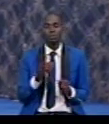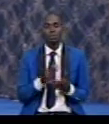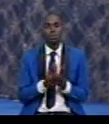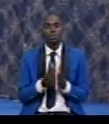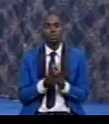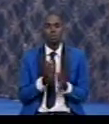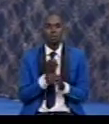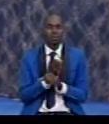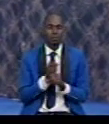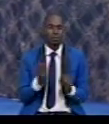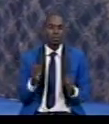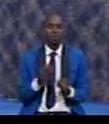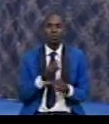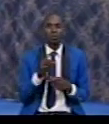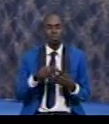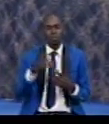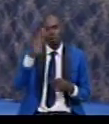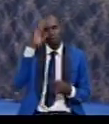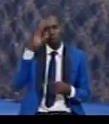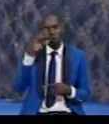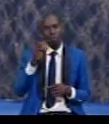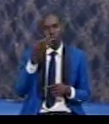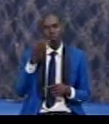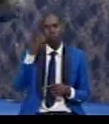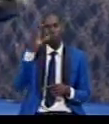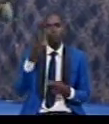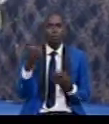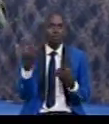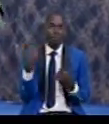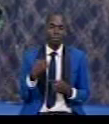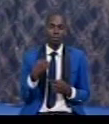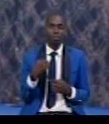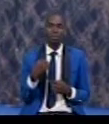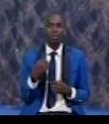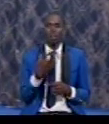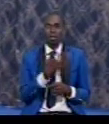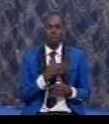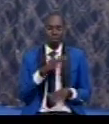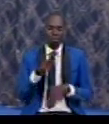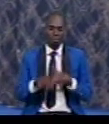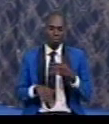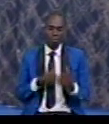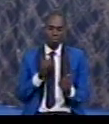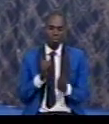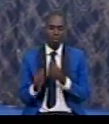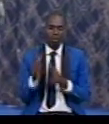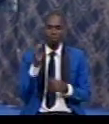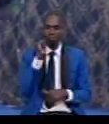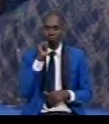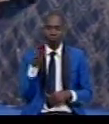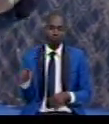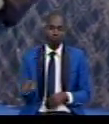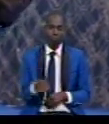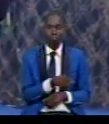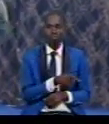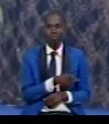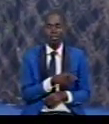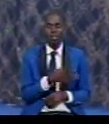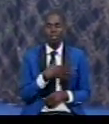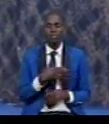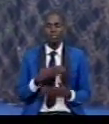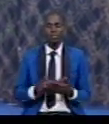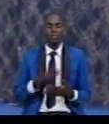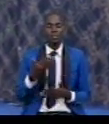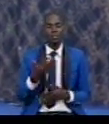River State and he walked in front of me. As he walked in front of me, the next thing, what I